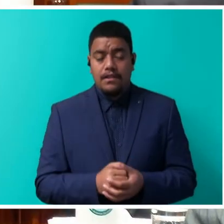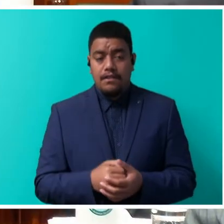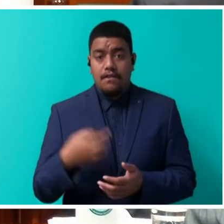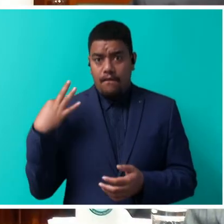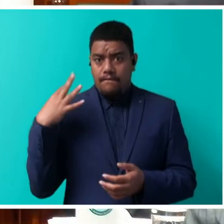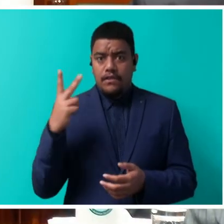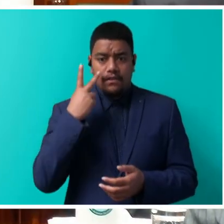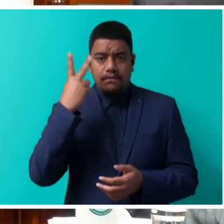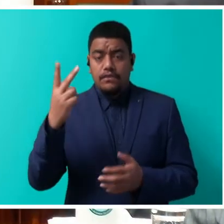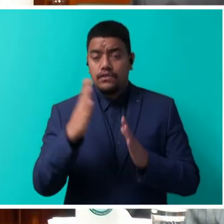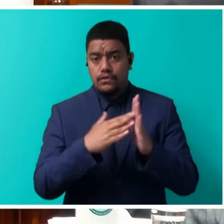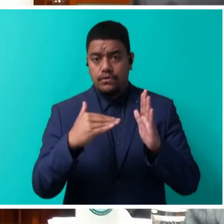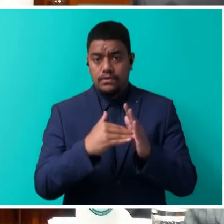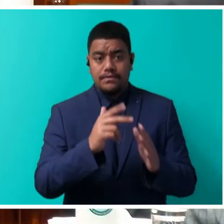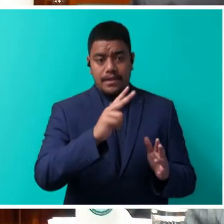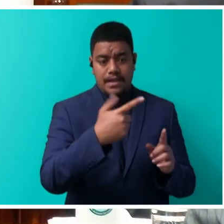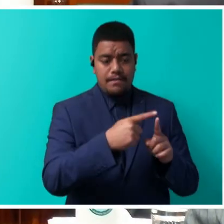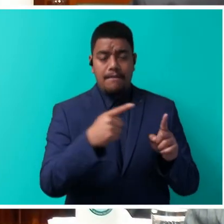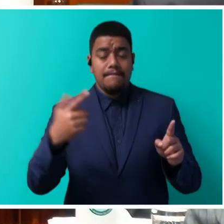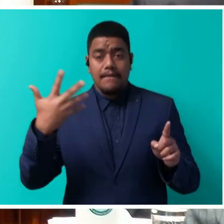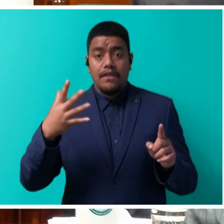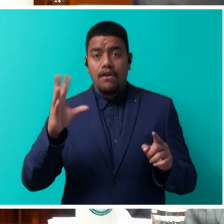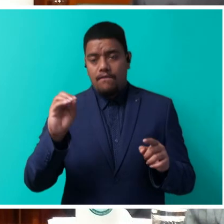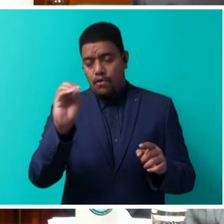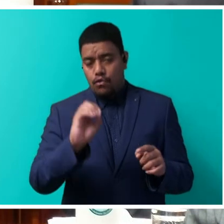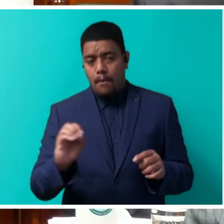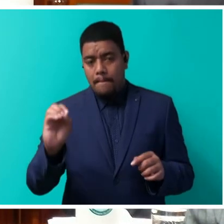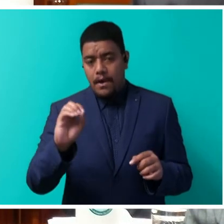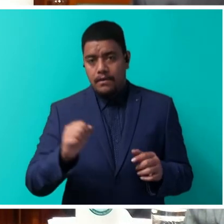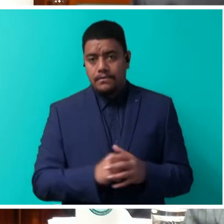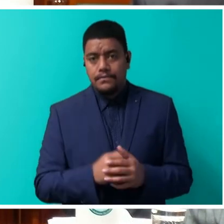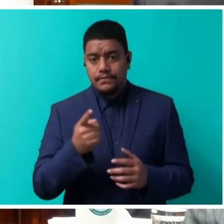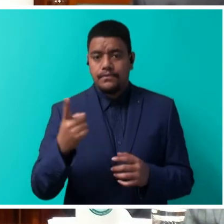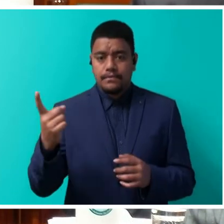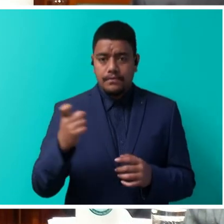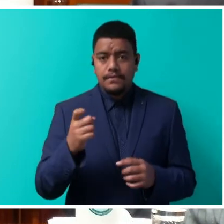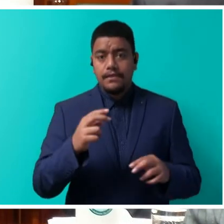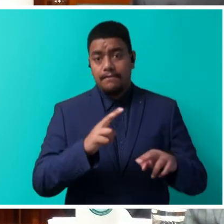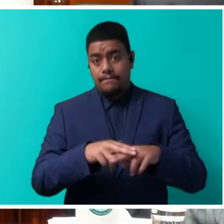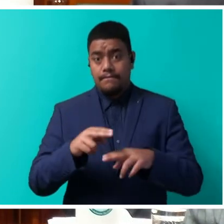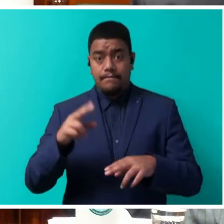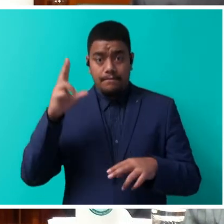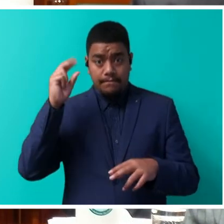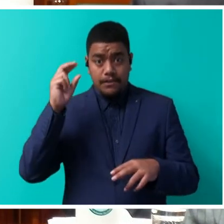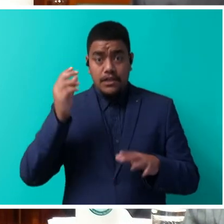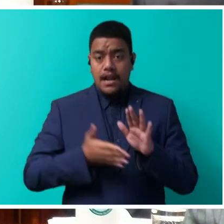visit to New Zealand from 8th to the 15th of October, undertaken at the invitation of the Fijian High Commissioner in Wellington.